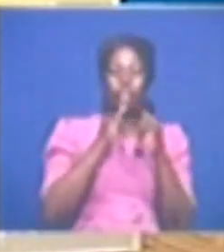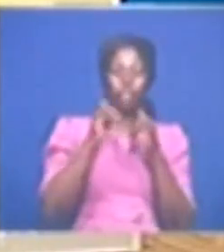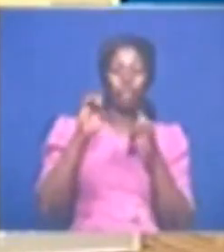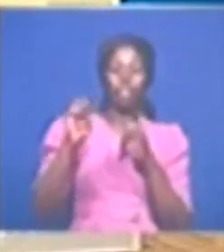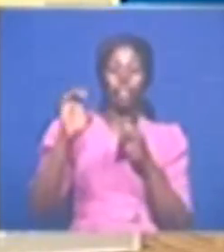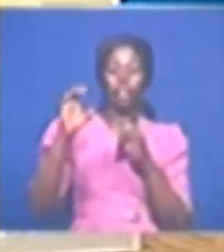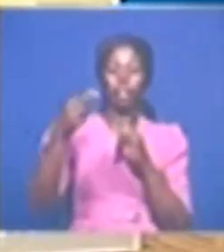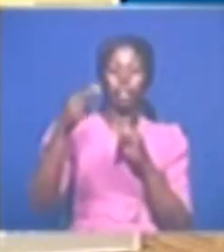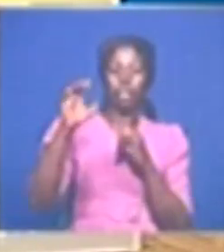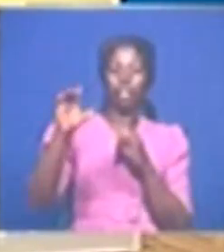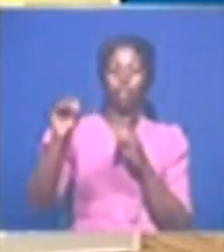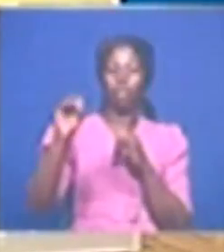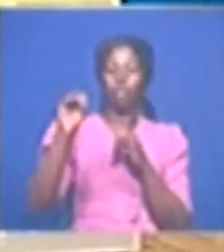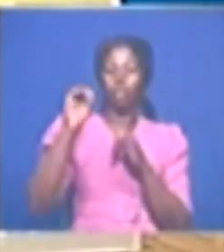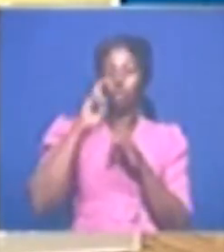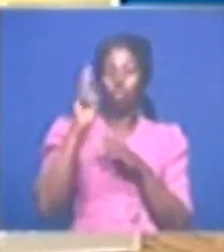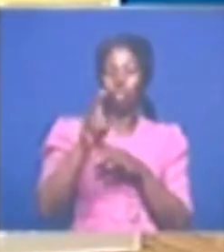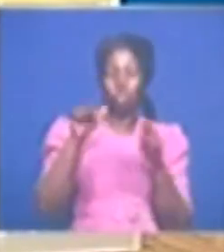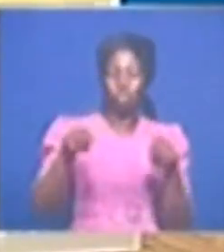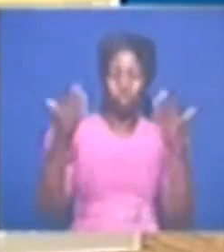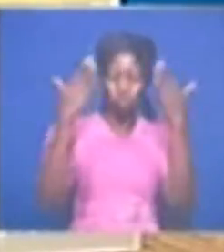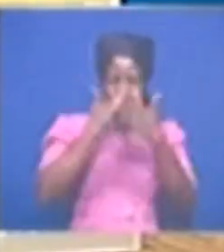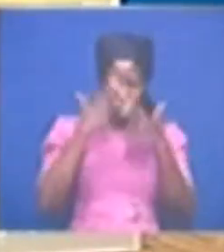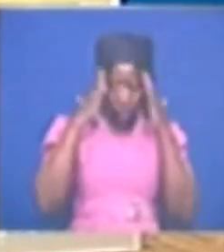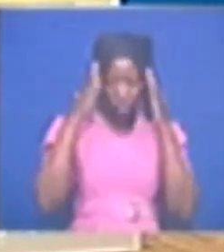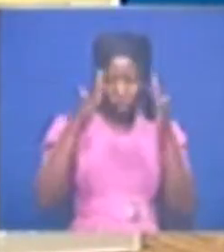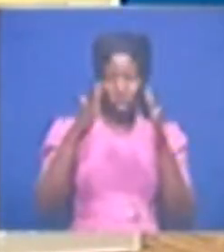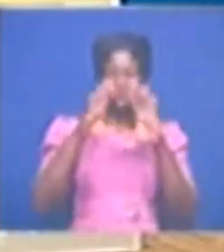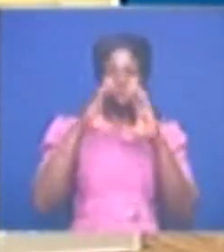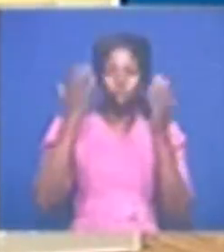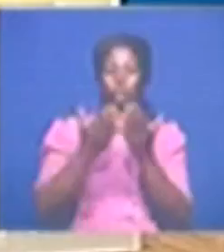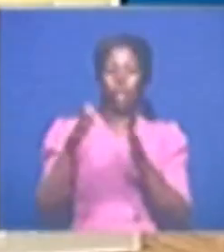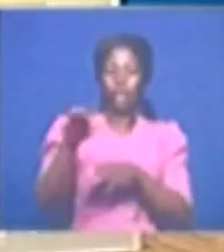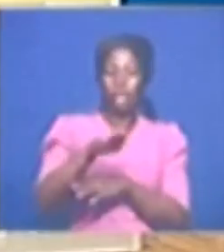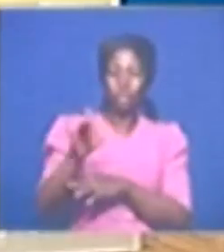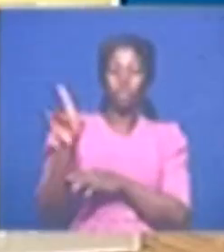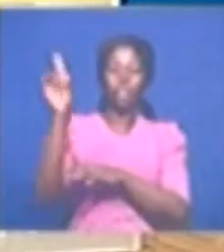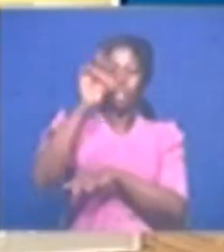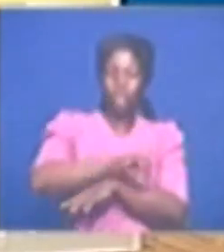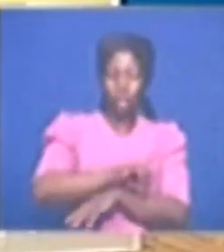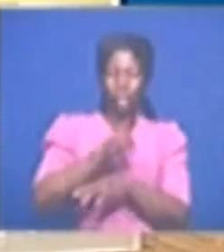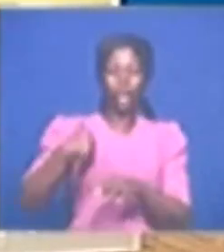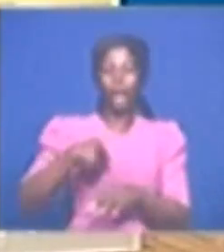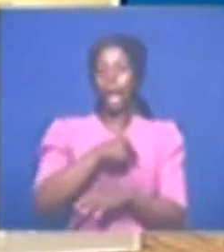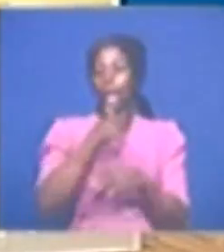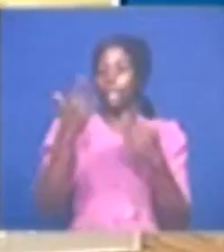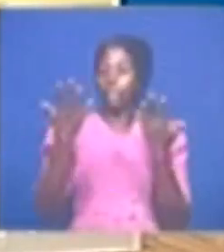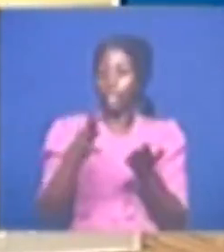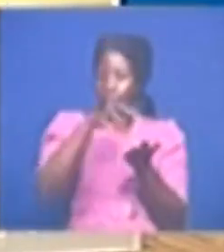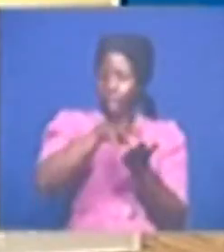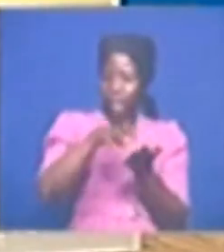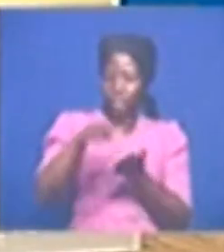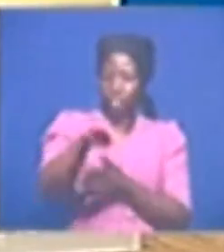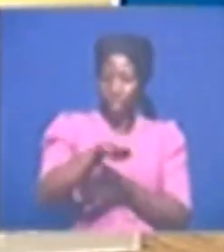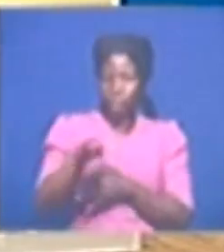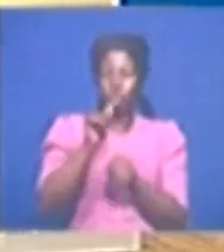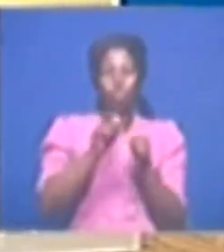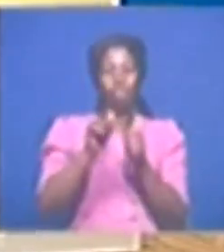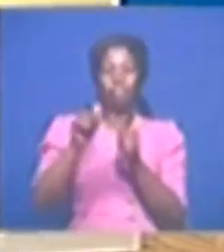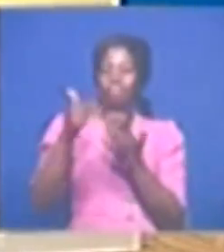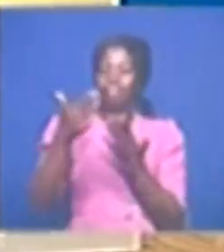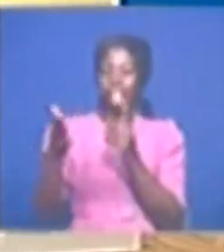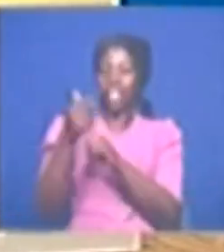tonight we focus on World Environment Day. Where are we as a country? What is the status of the environment? What is the scorecard? And that is what I